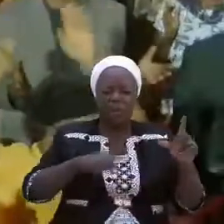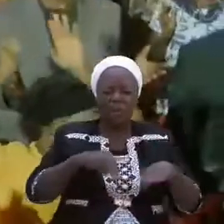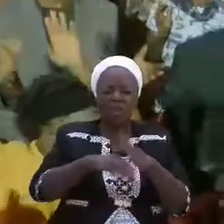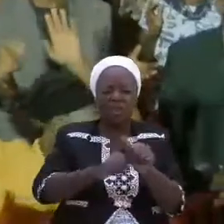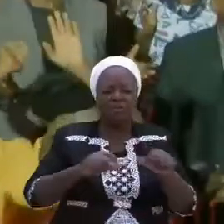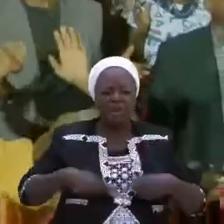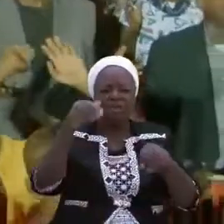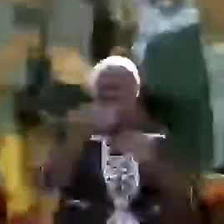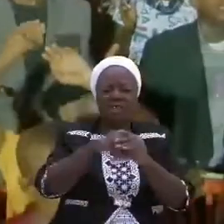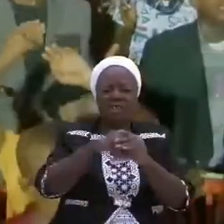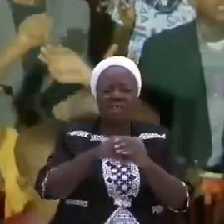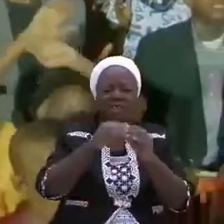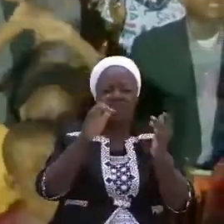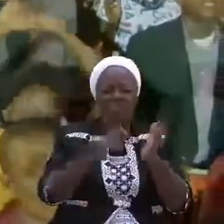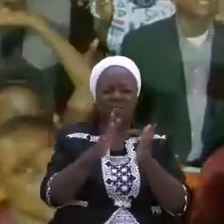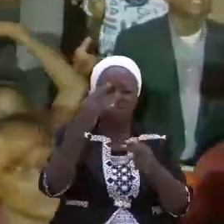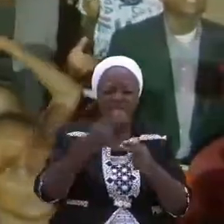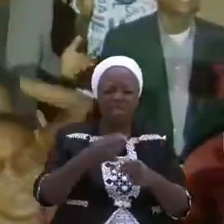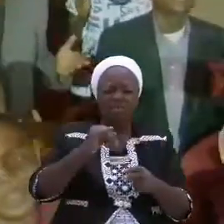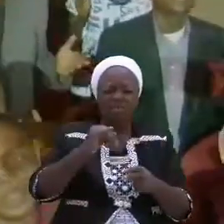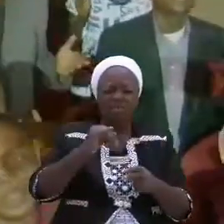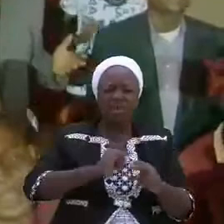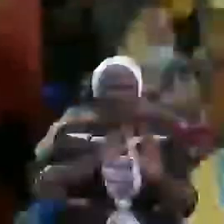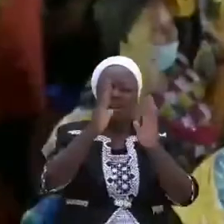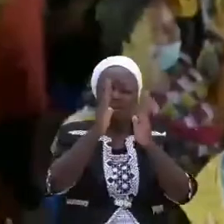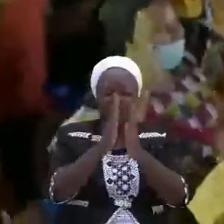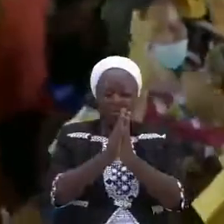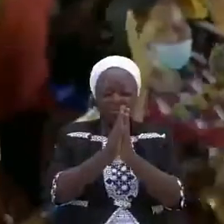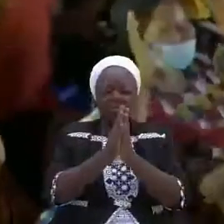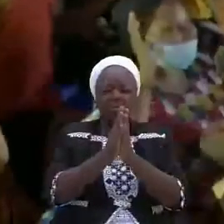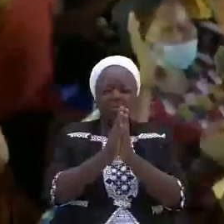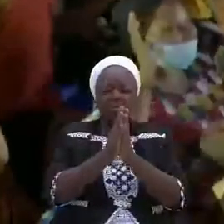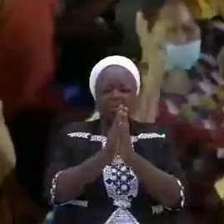jesus name i pray